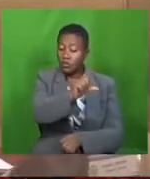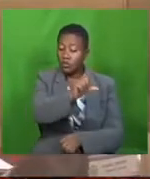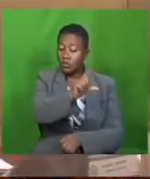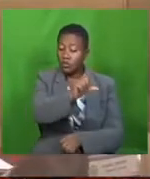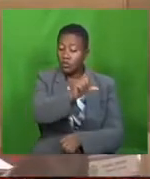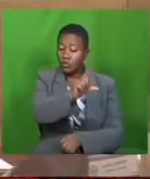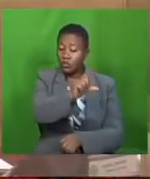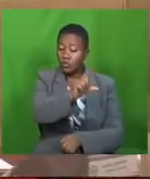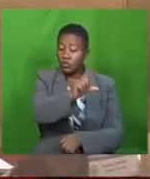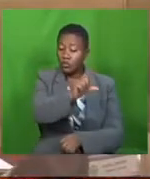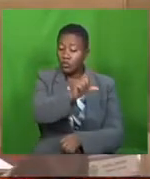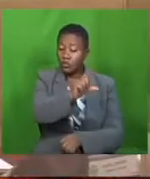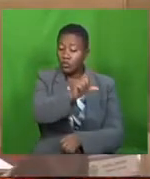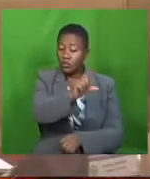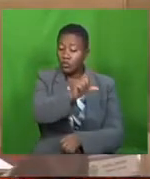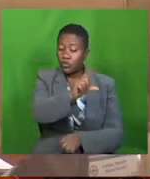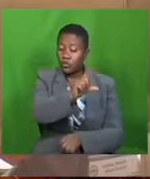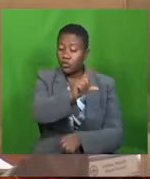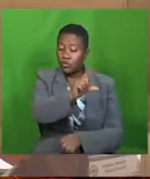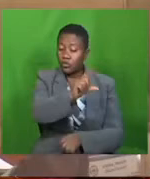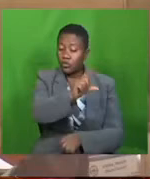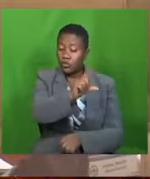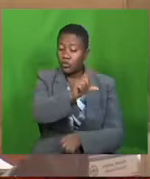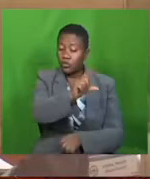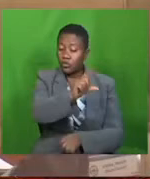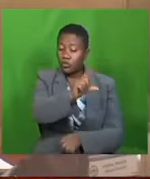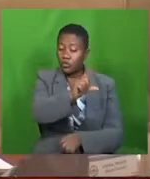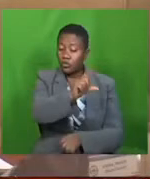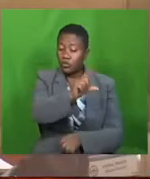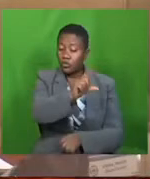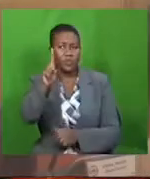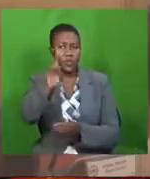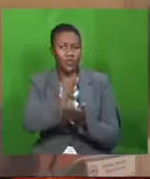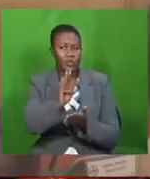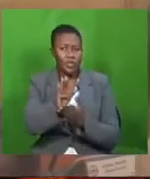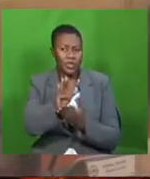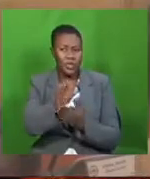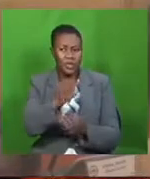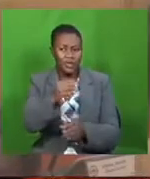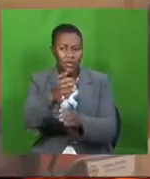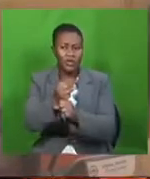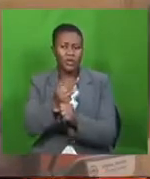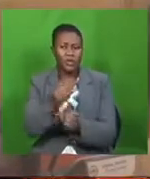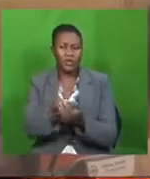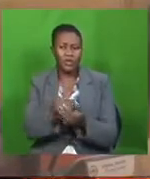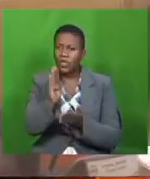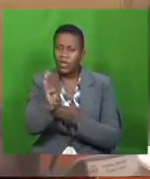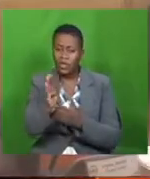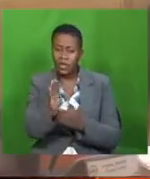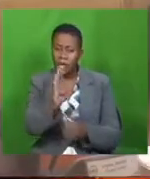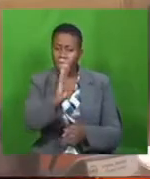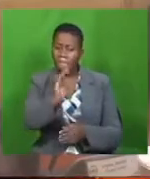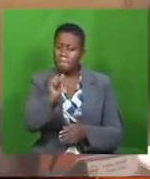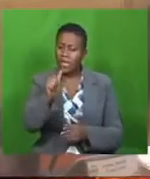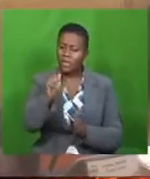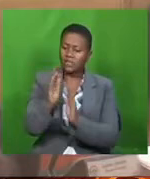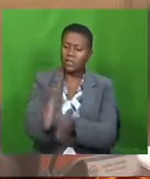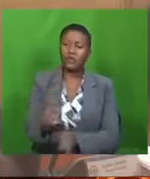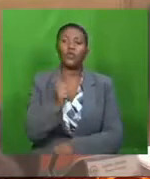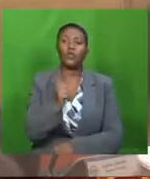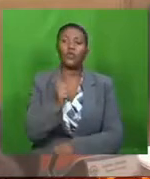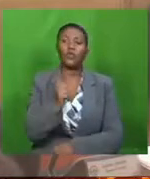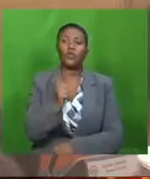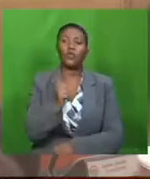nkrata ah e betimi fi na obi a wote supi na bia wose ya bia ne ya hwehwem fi coffee ko no na make me ask obo